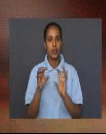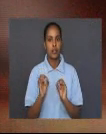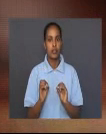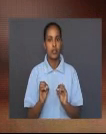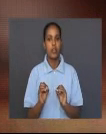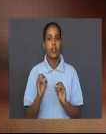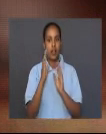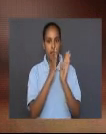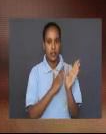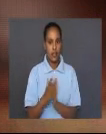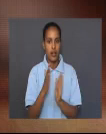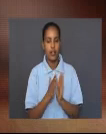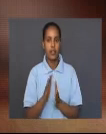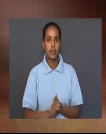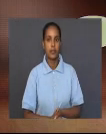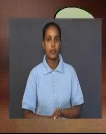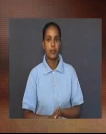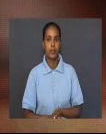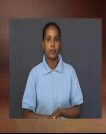Students, let's get ready.